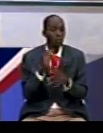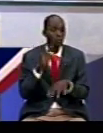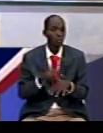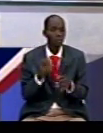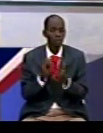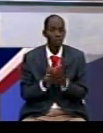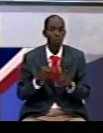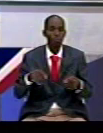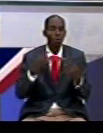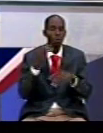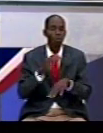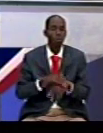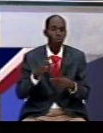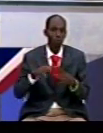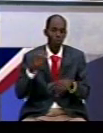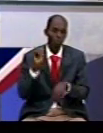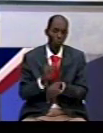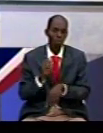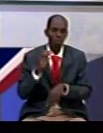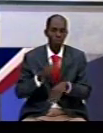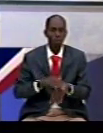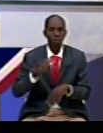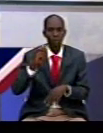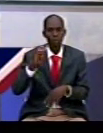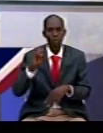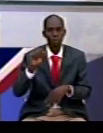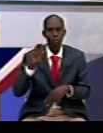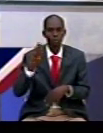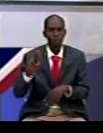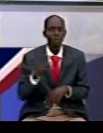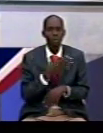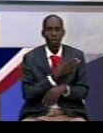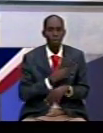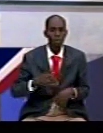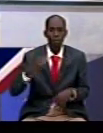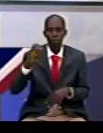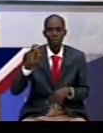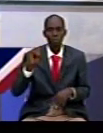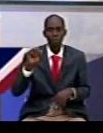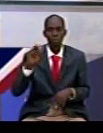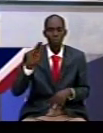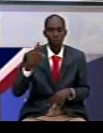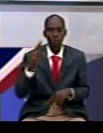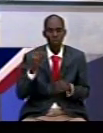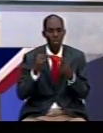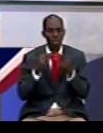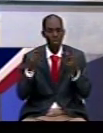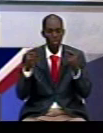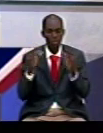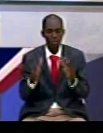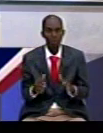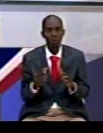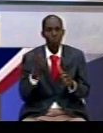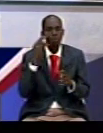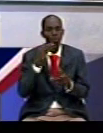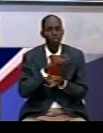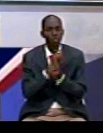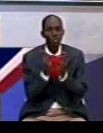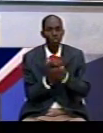work on Esau. And Esau, the enemy, was changed to